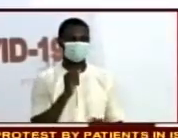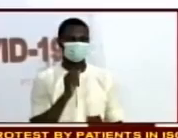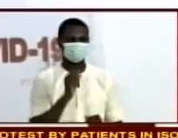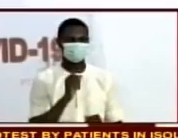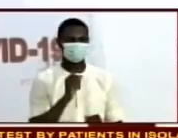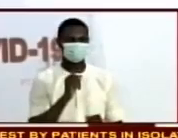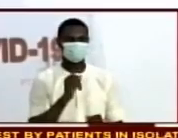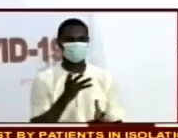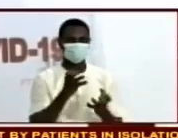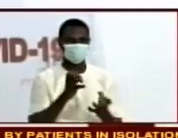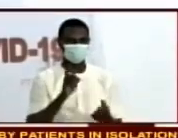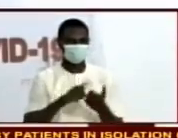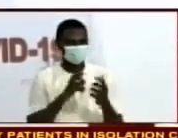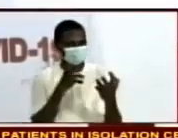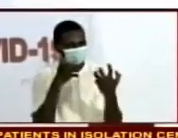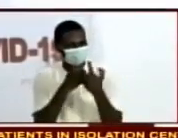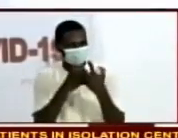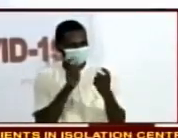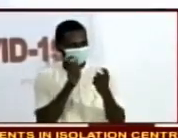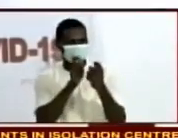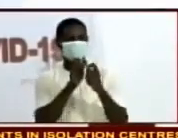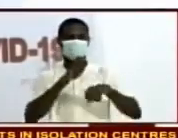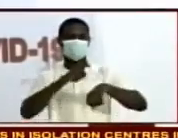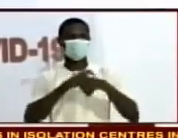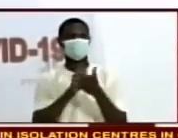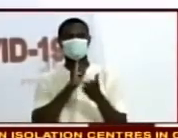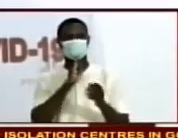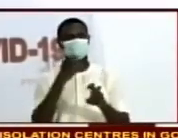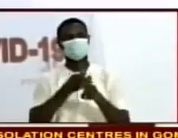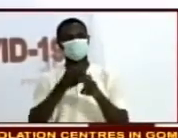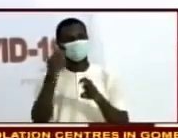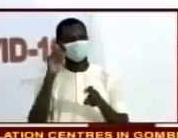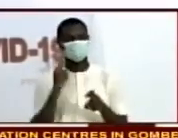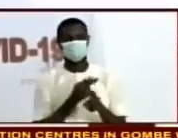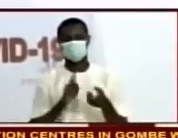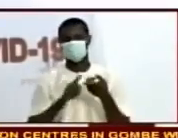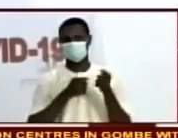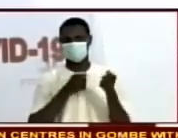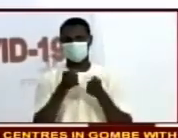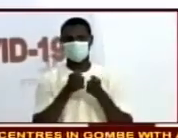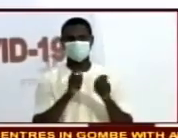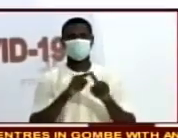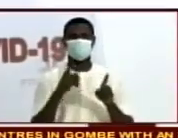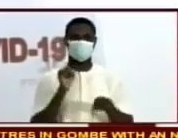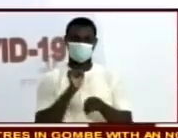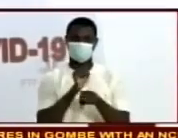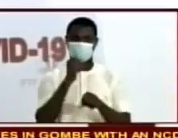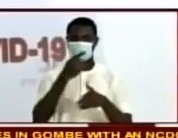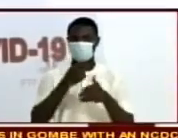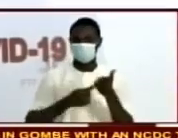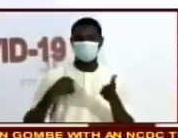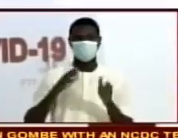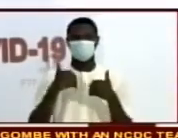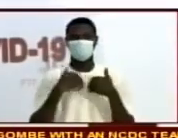to timelines that are very difficult for us to manage. But what we've done is we've